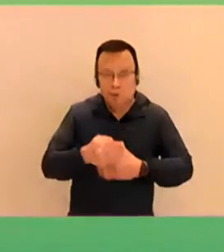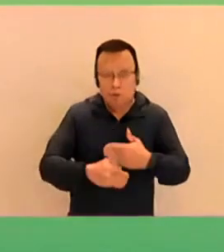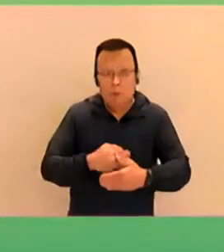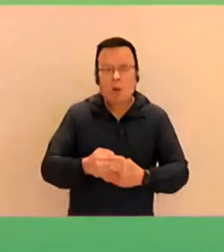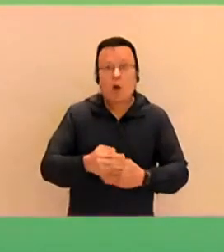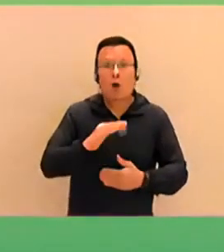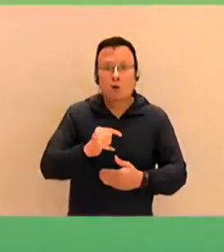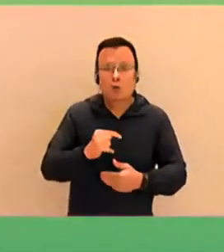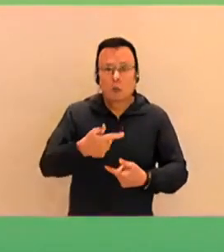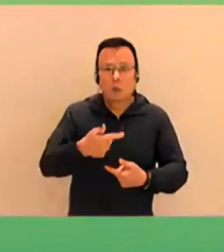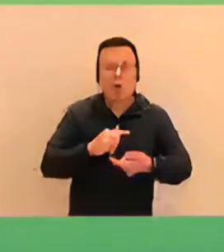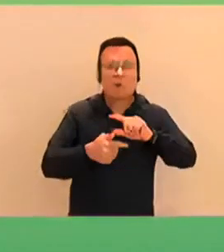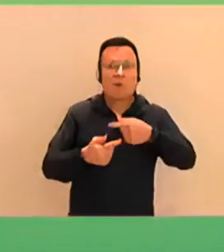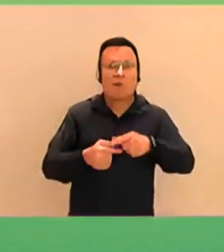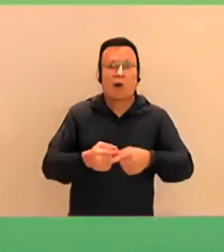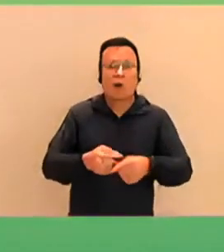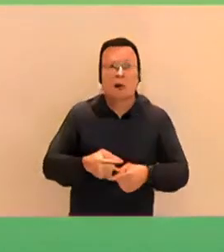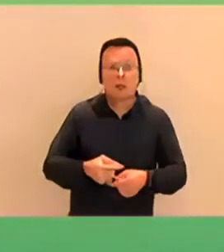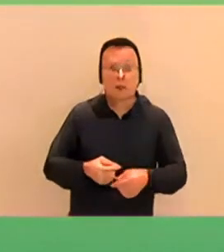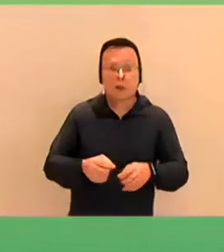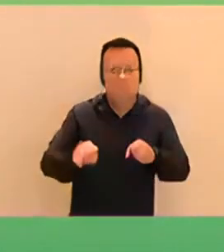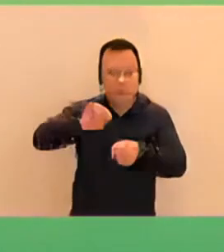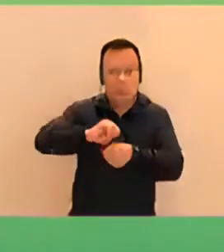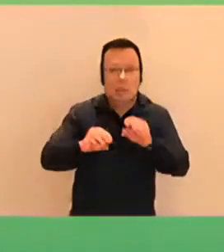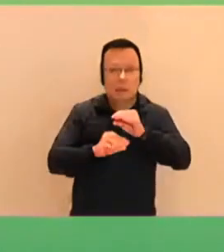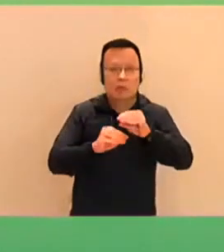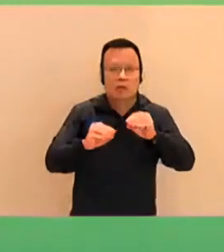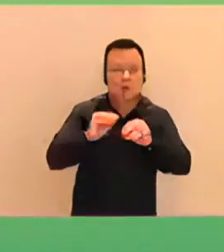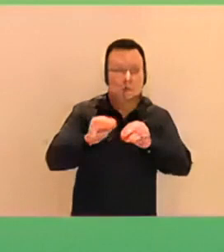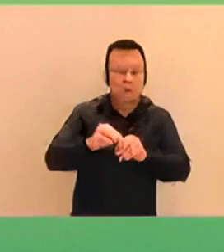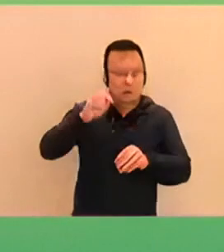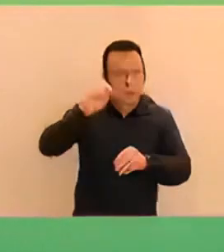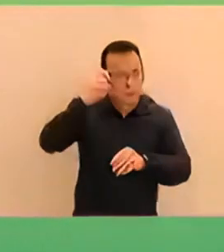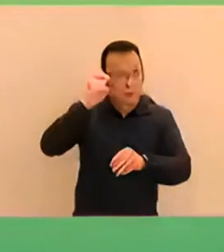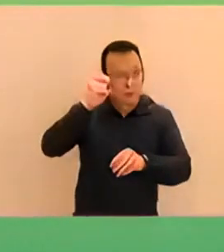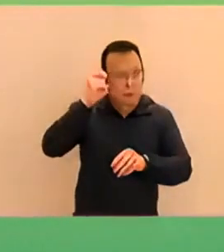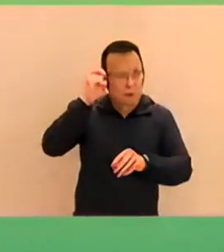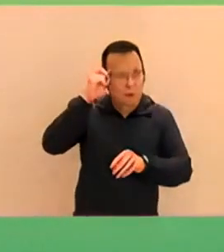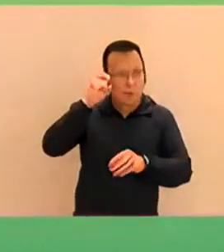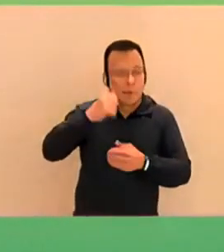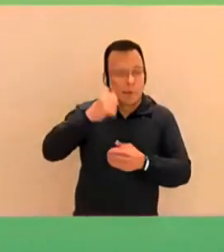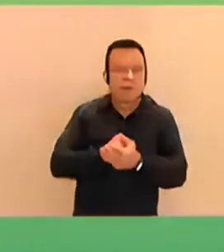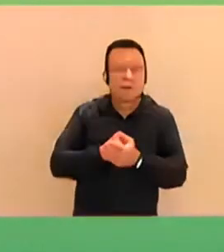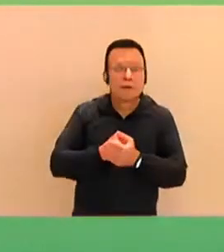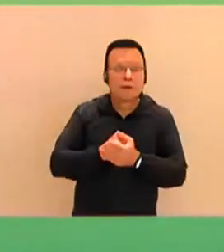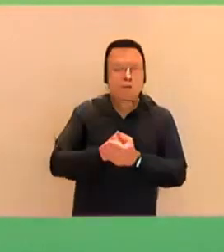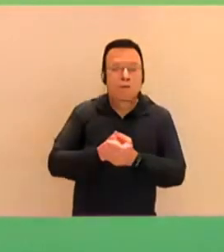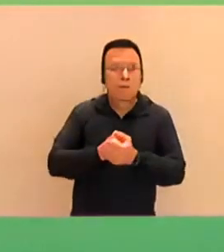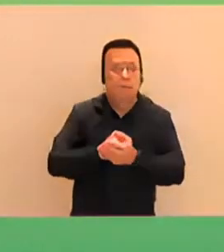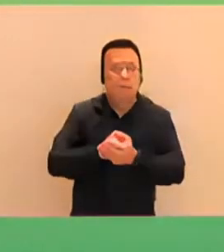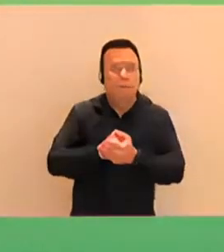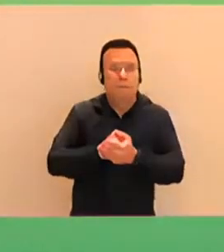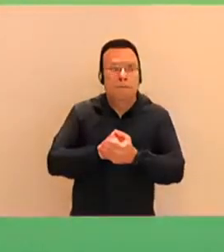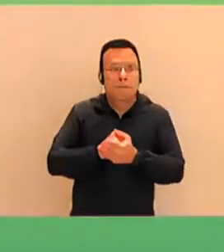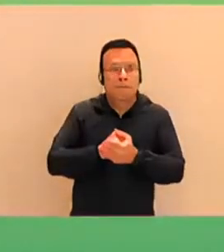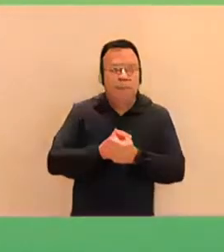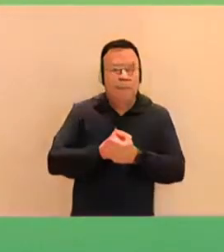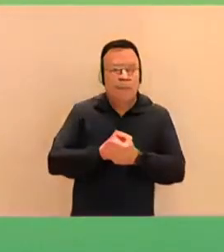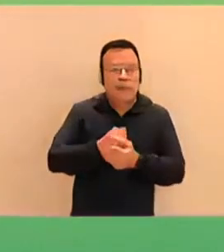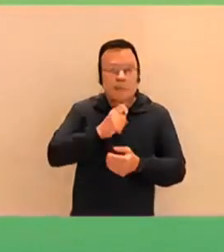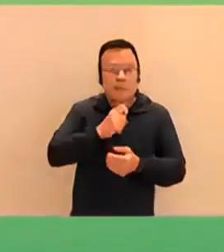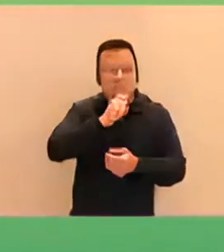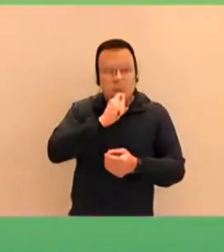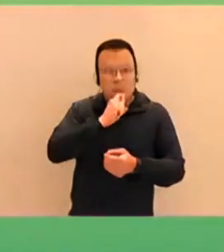retrofitting, then think back for installation, for test and commissioning, and also to have this kind of a life cycle commissioning.